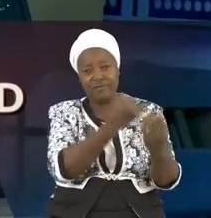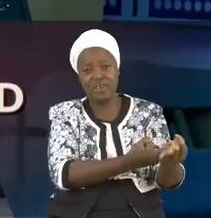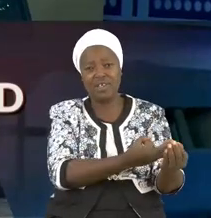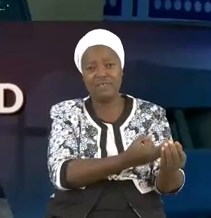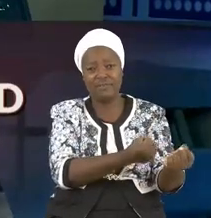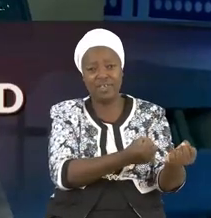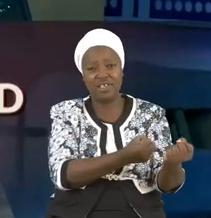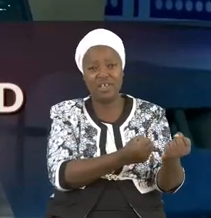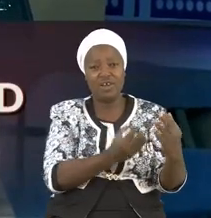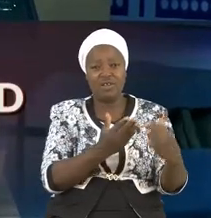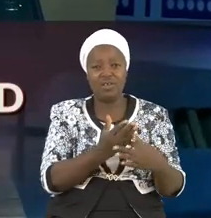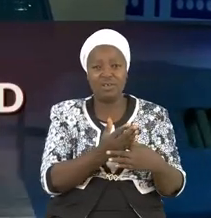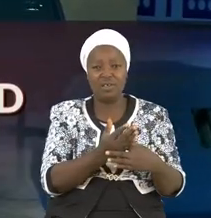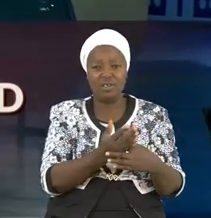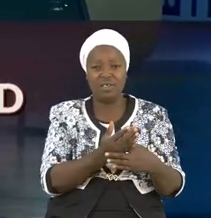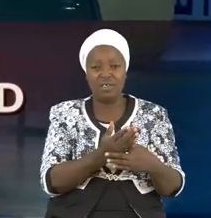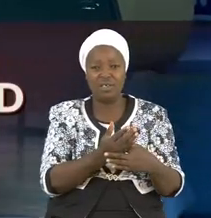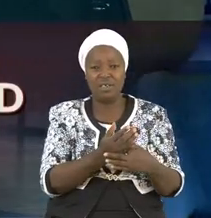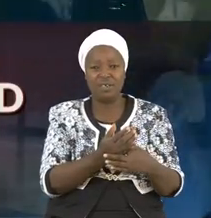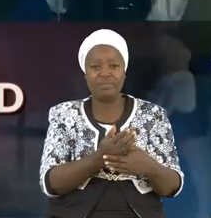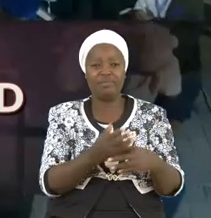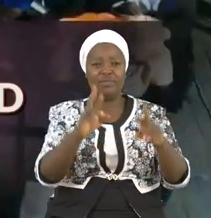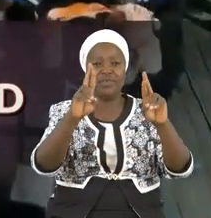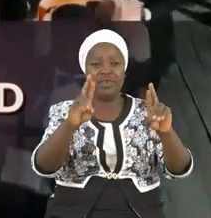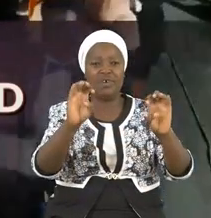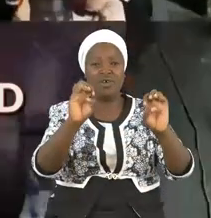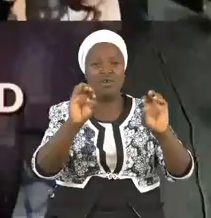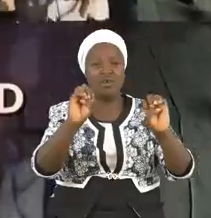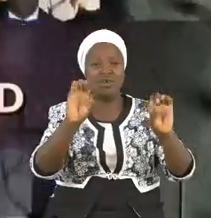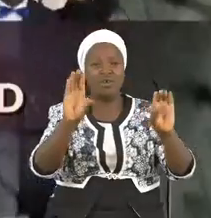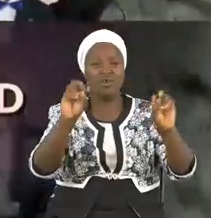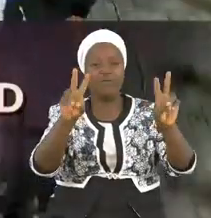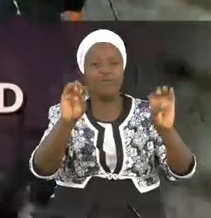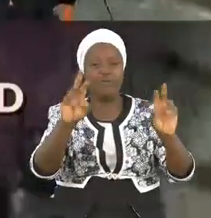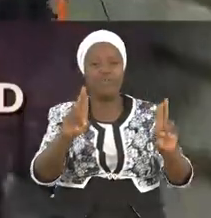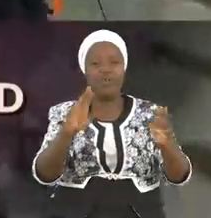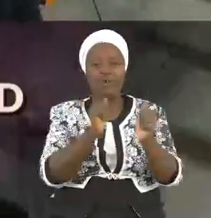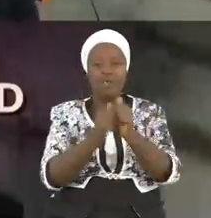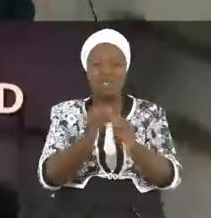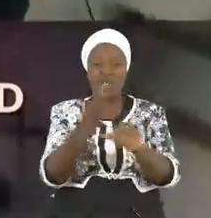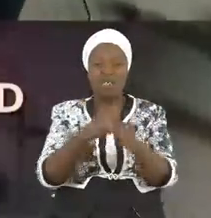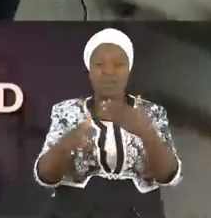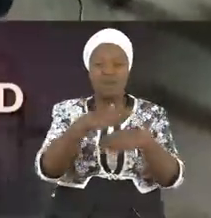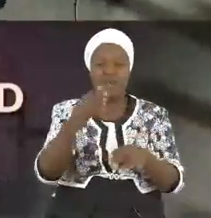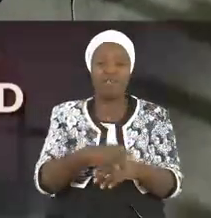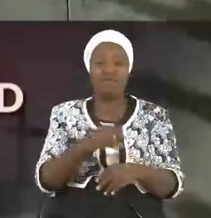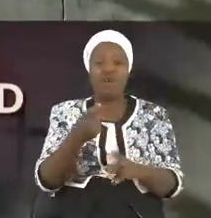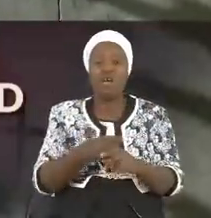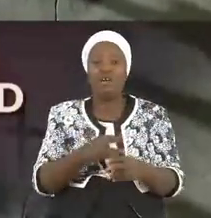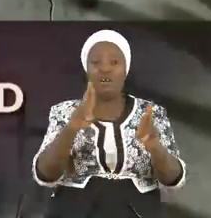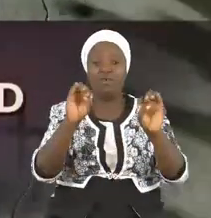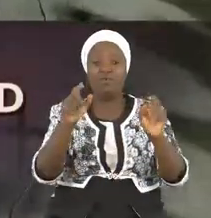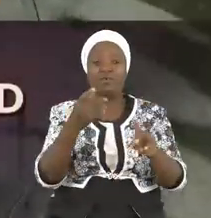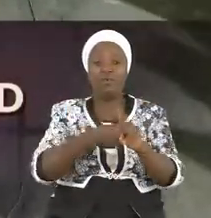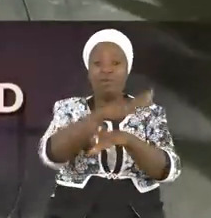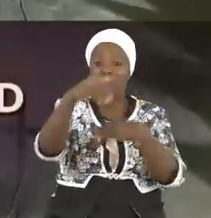Recovery, help me shout recovery. From all sicknesses. Check up your life, check up